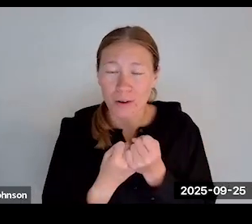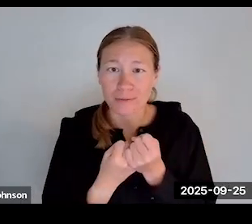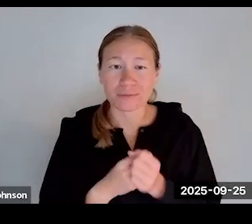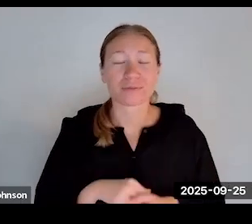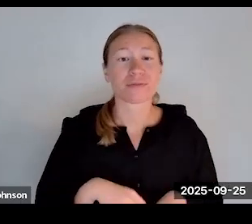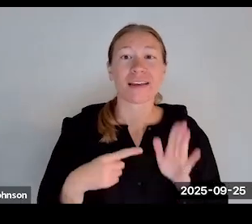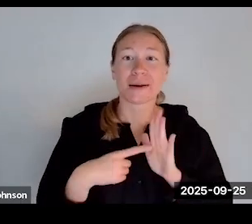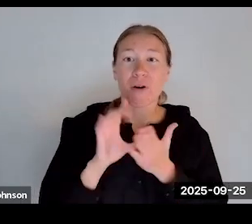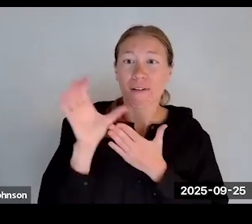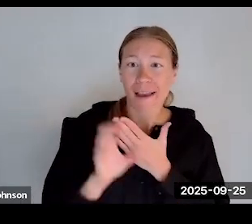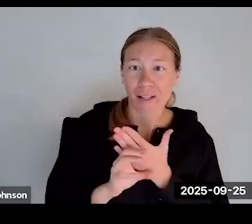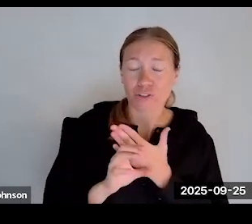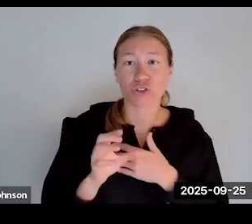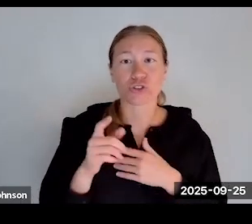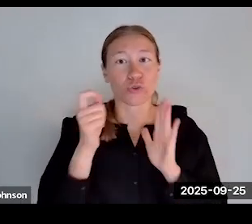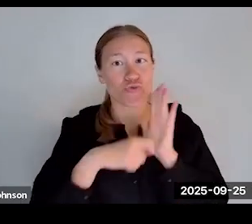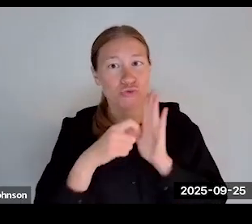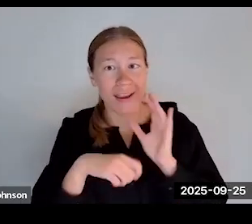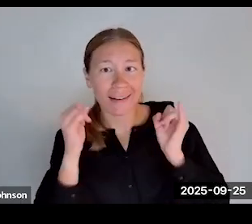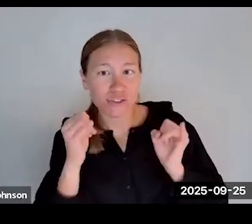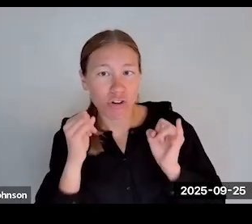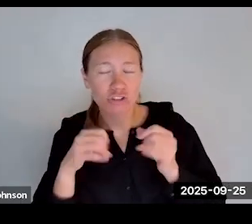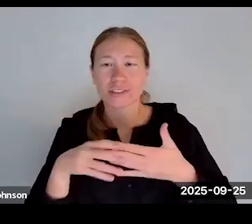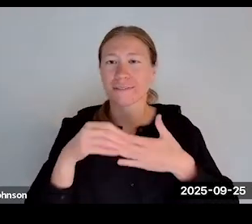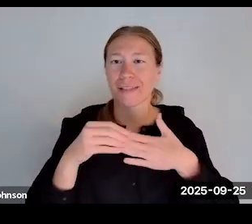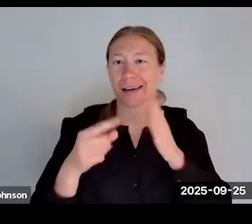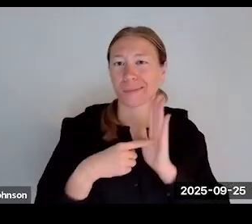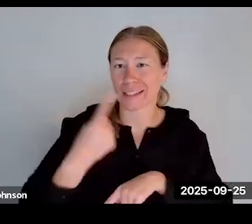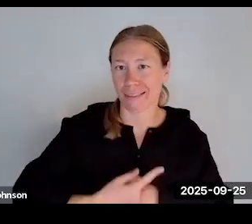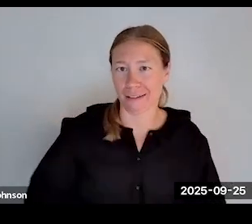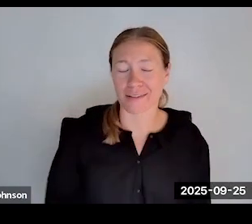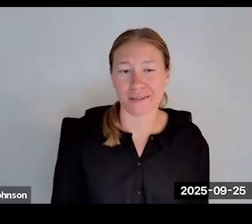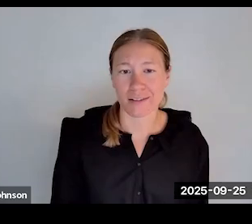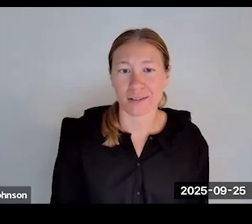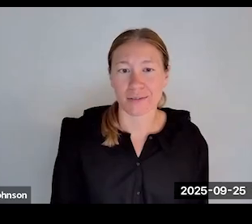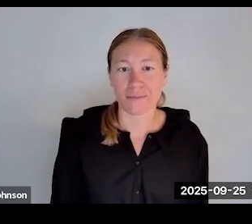like calendars, written instructions, and flexible deadlines.